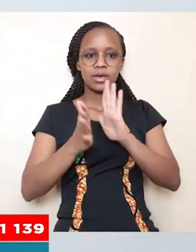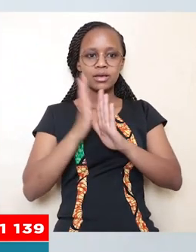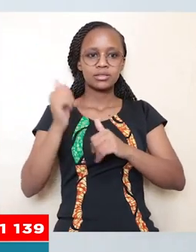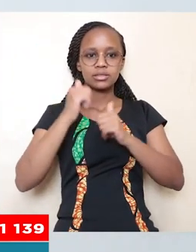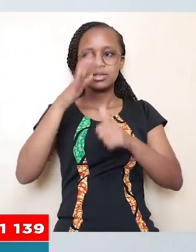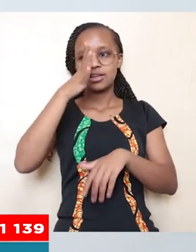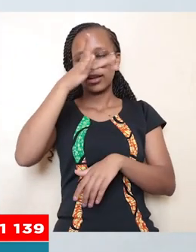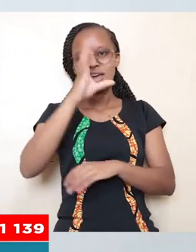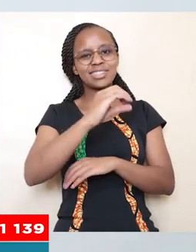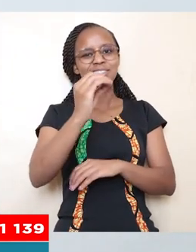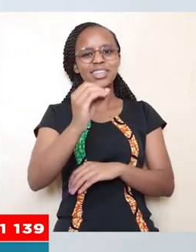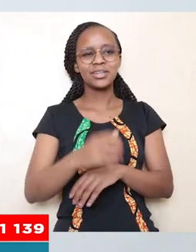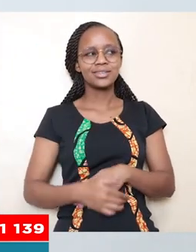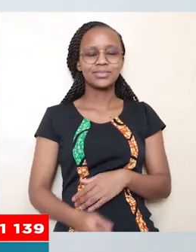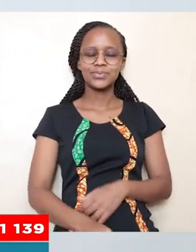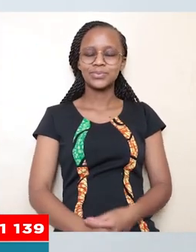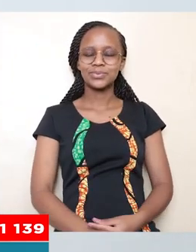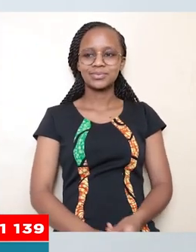strong. That is a lie.